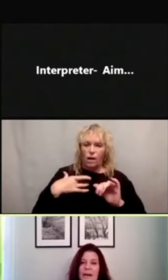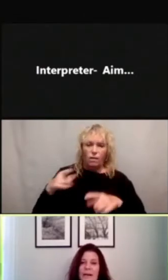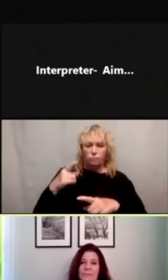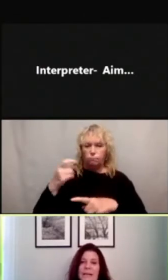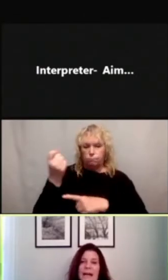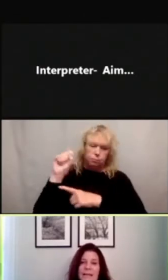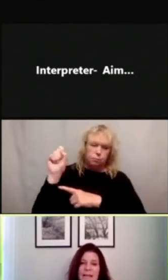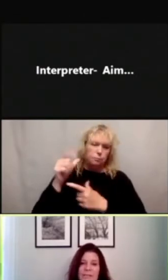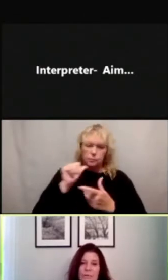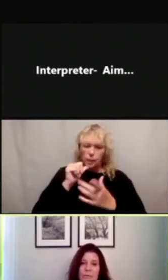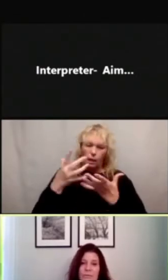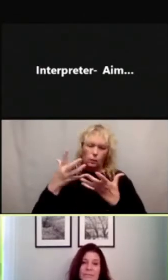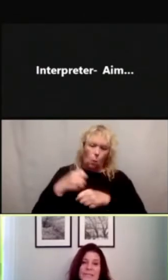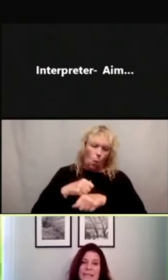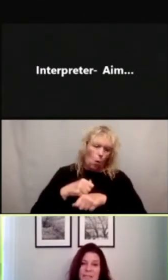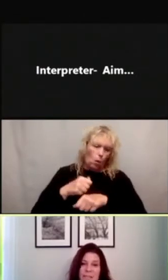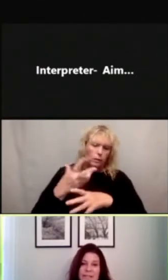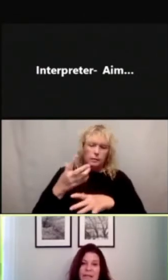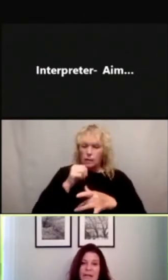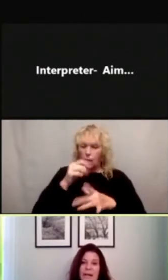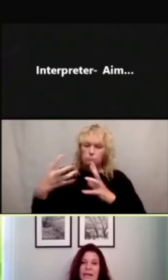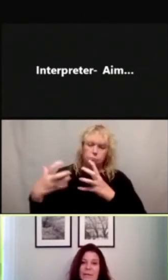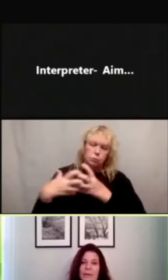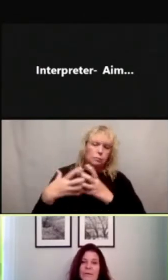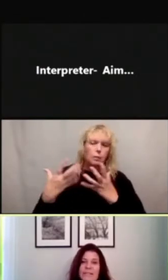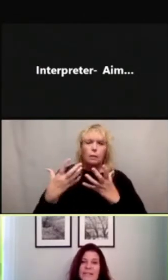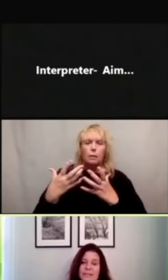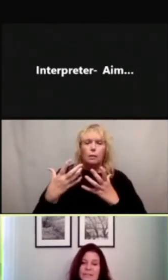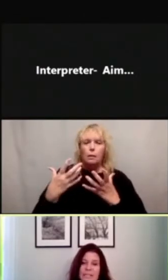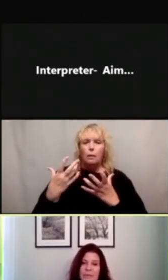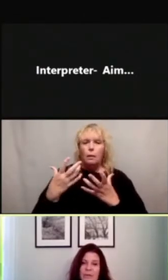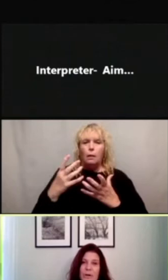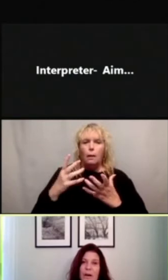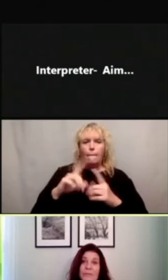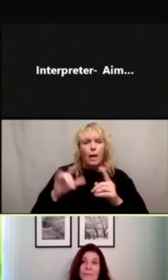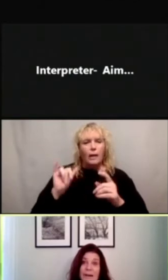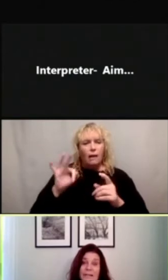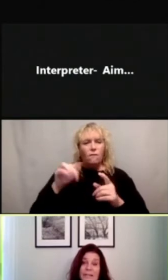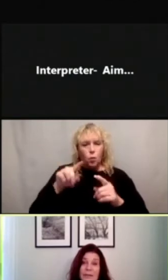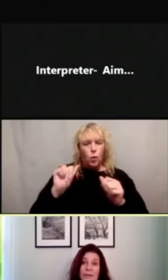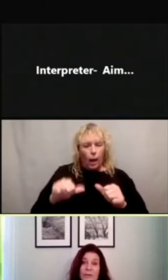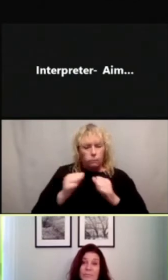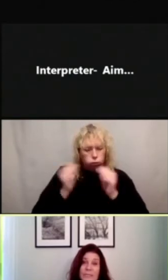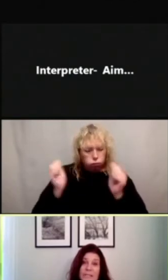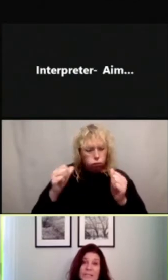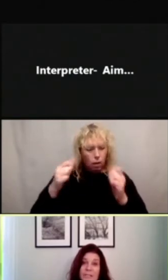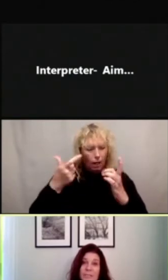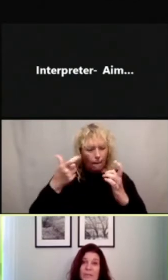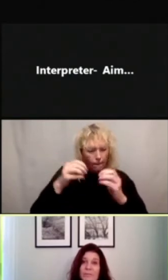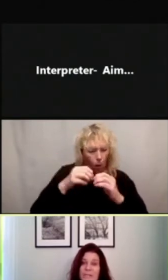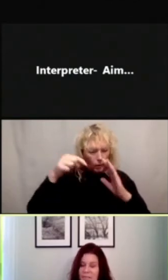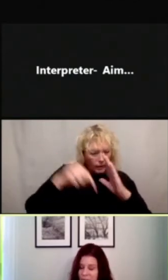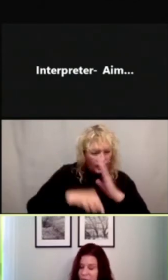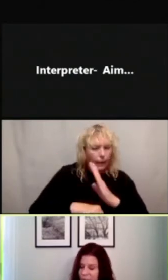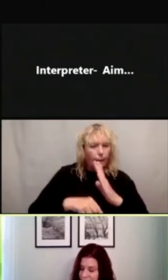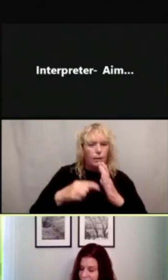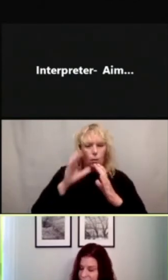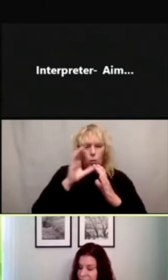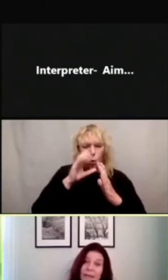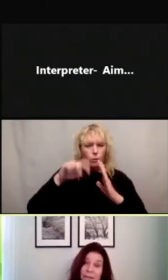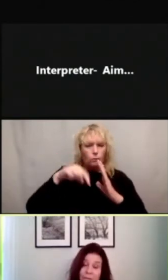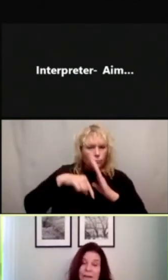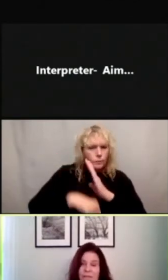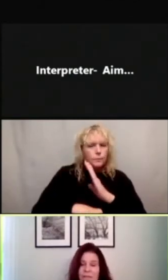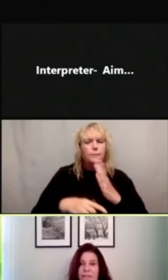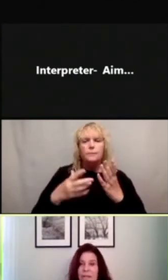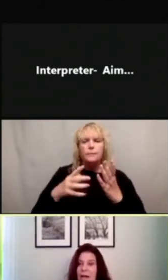following guidelines or recommendations, if we dig a little deeper, we'll often find that there could potentially be reasons, including